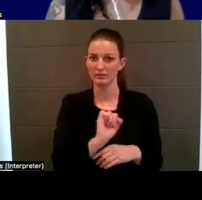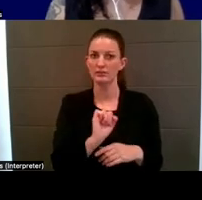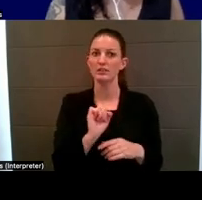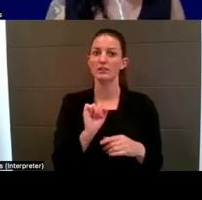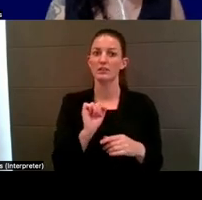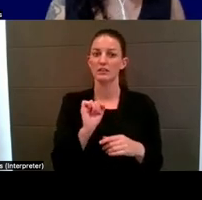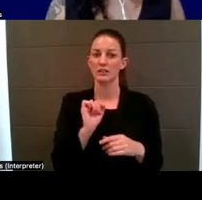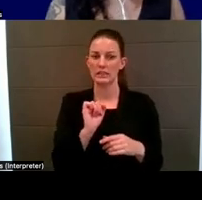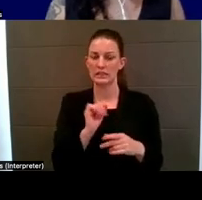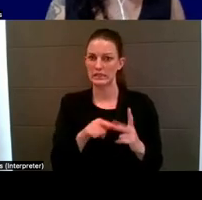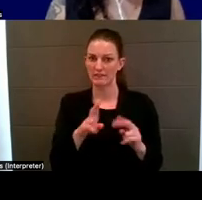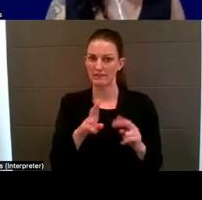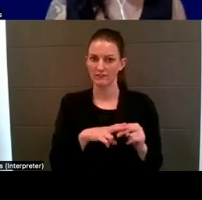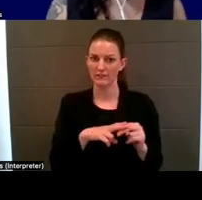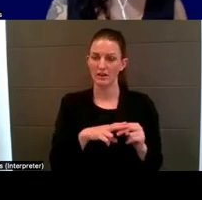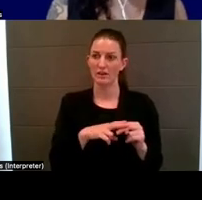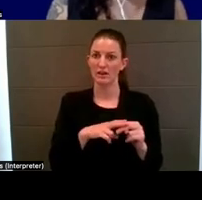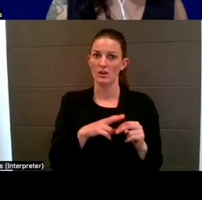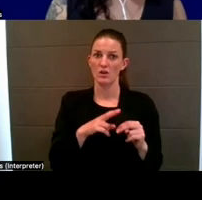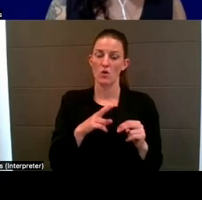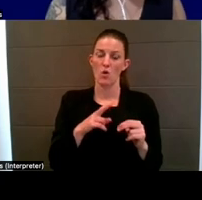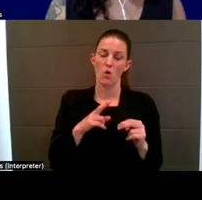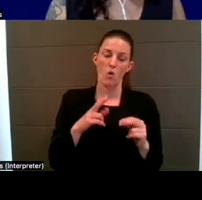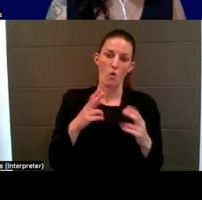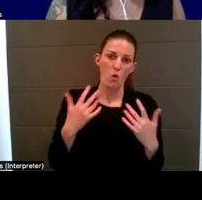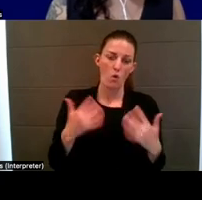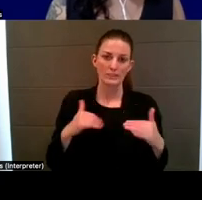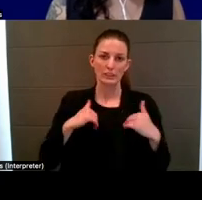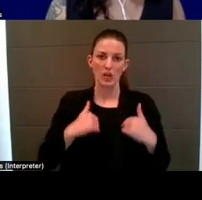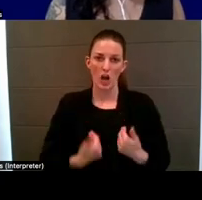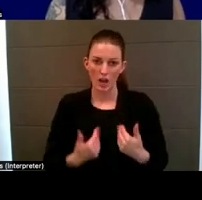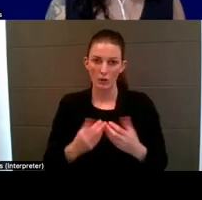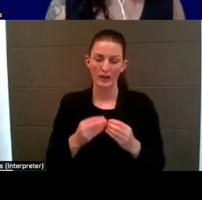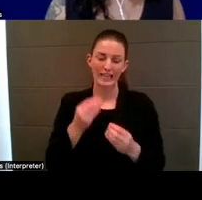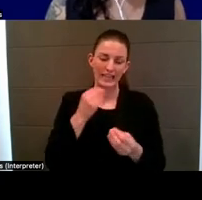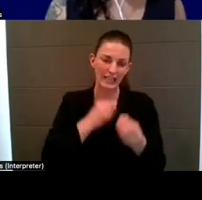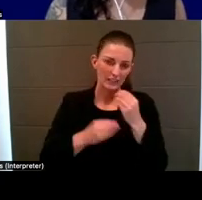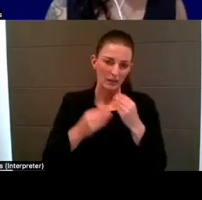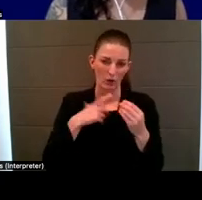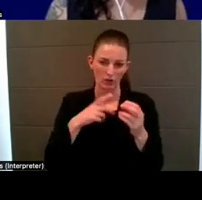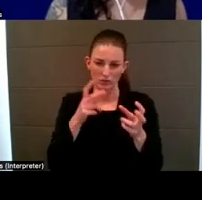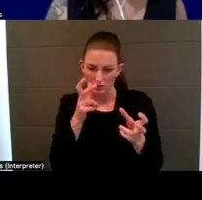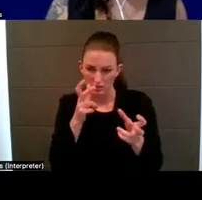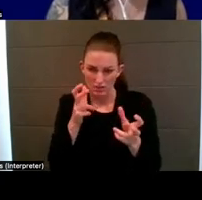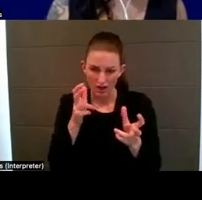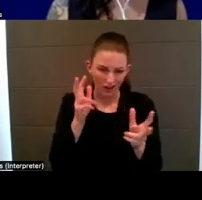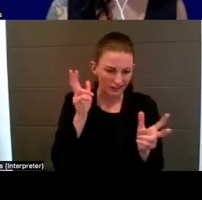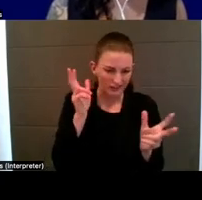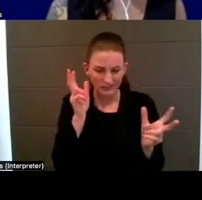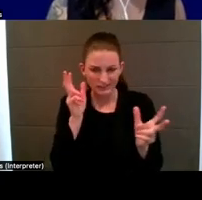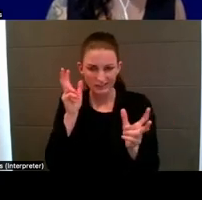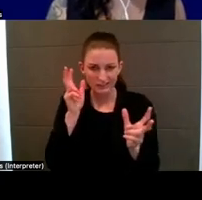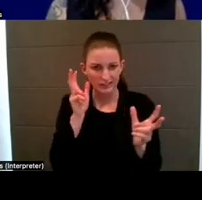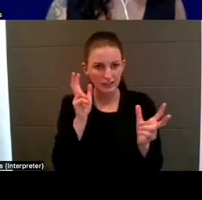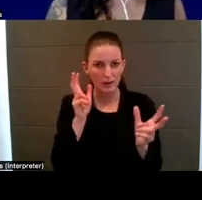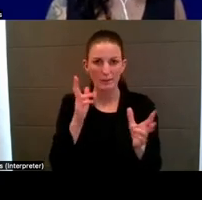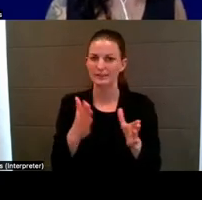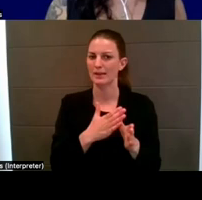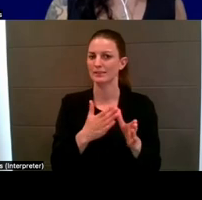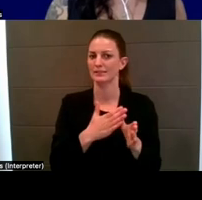drinking as a task puts on them and manage that appropriately. Again, that's considering how much of a challenge the meal